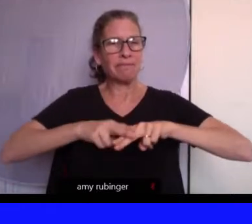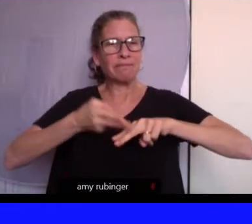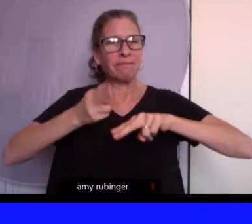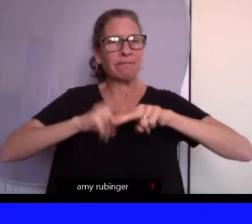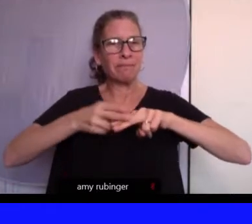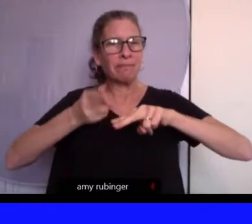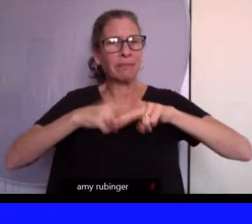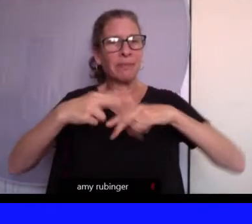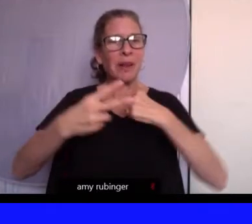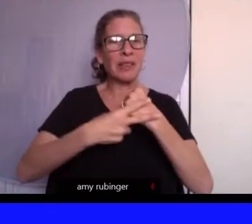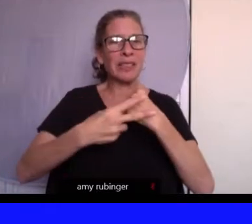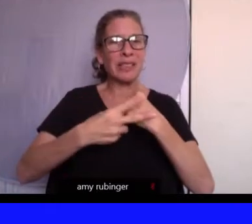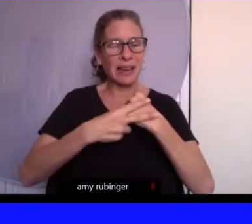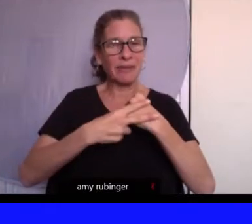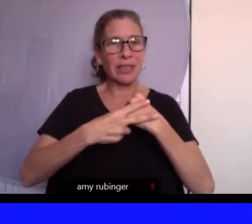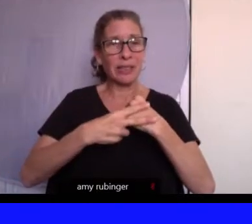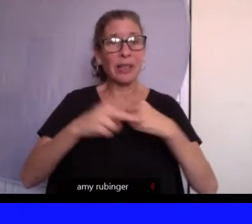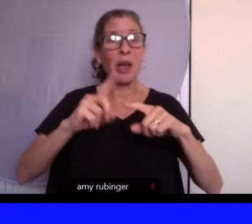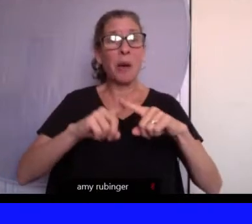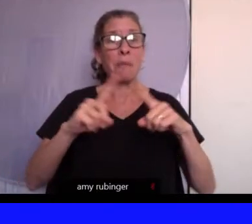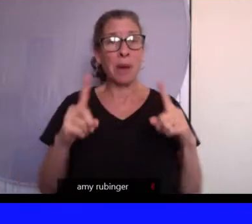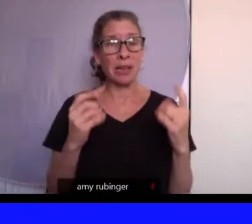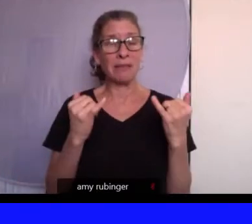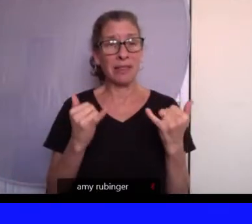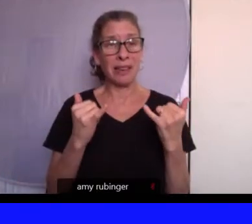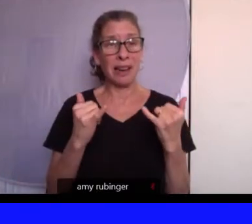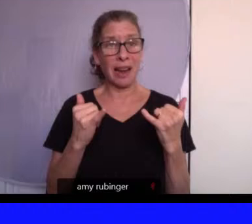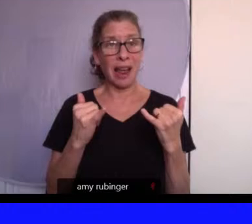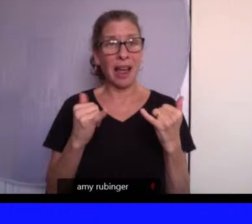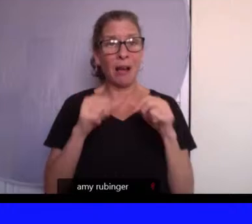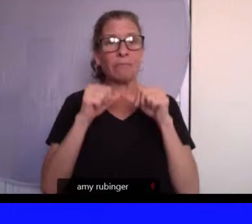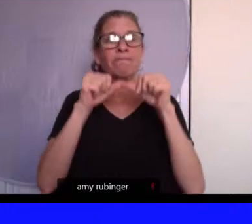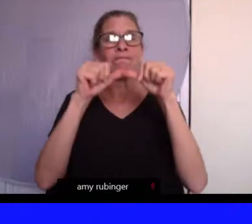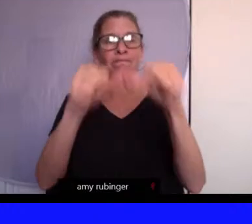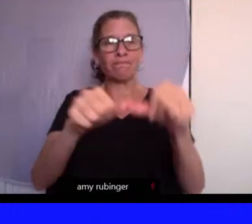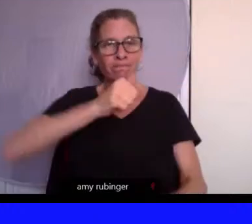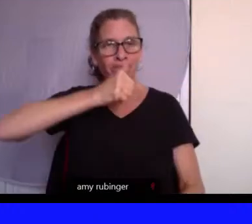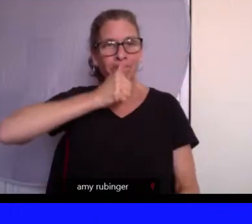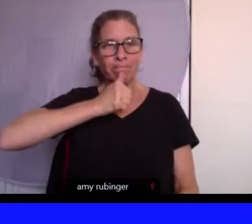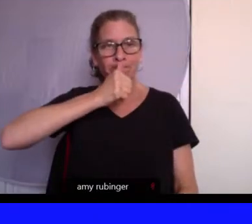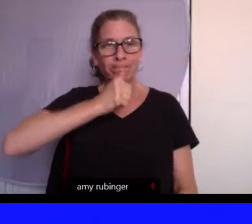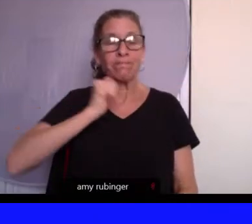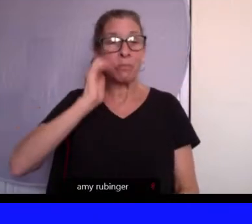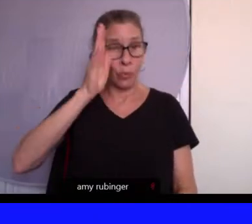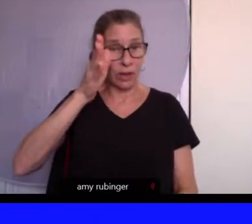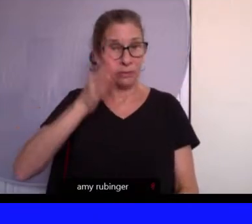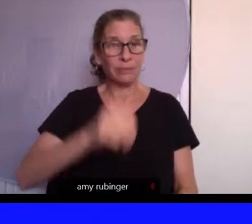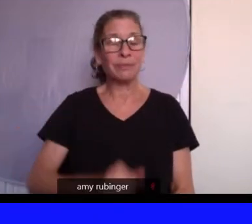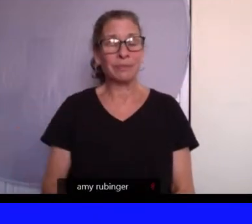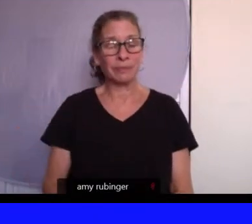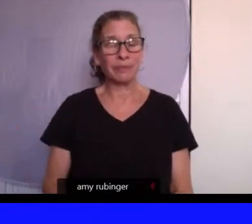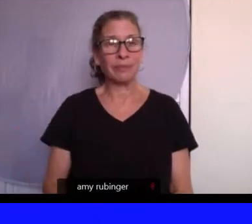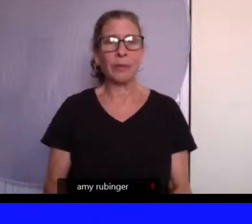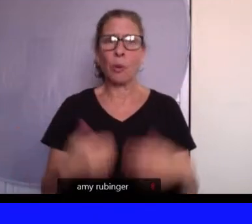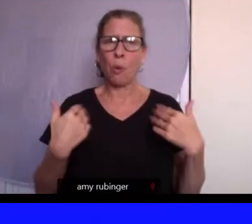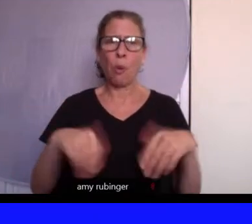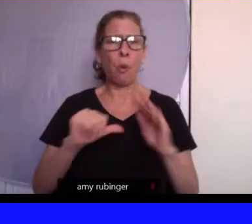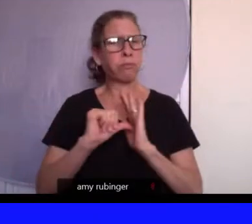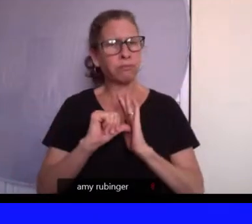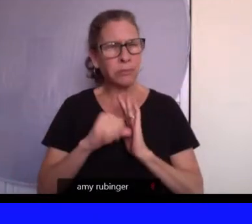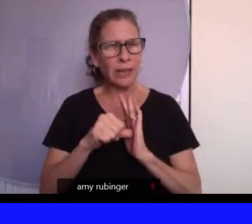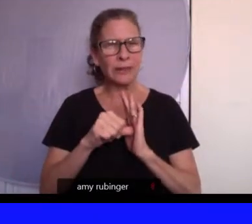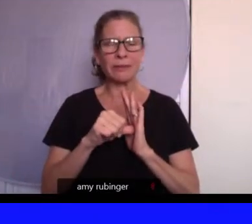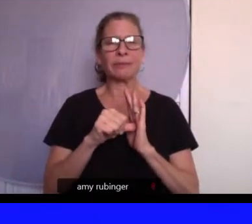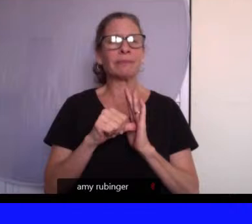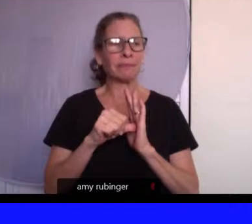these patients, these folks cost $120,000 per person. I always wonder, like, if you have somebody that just navigates this